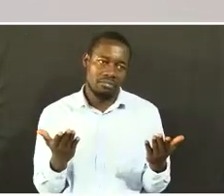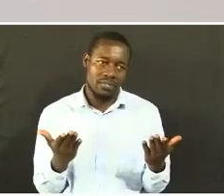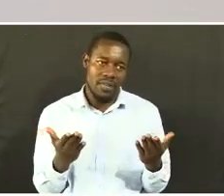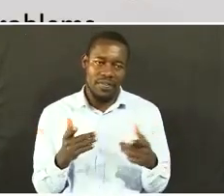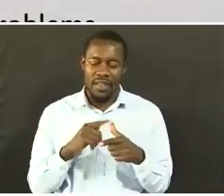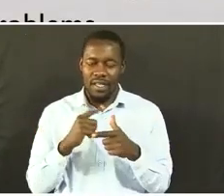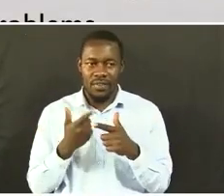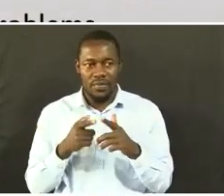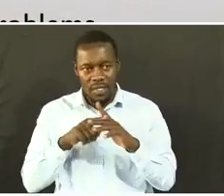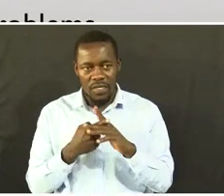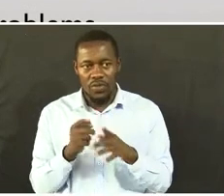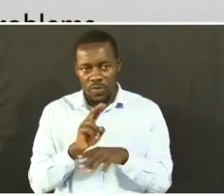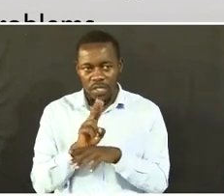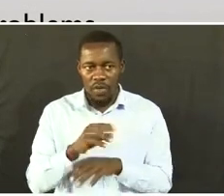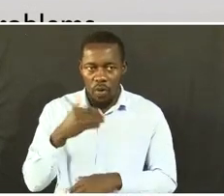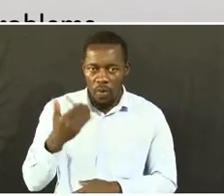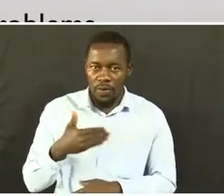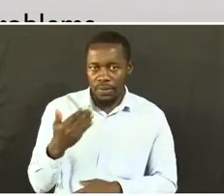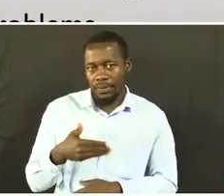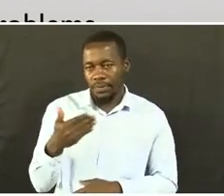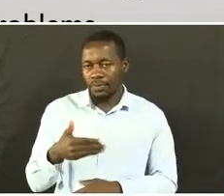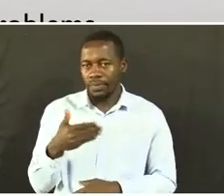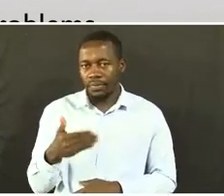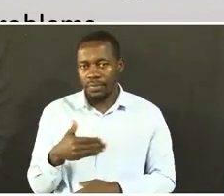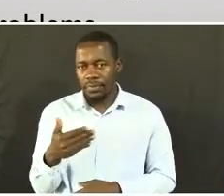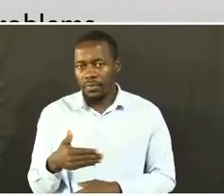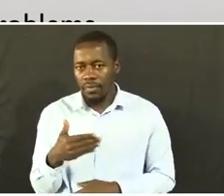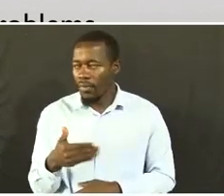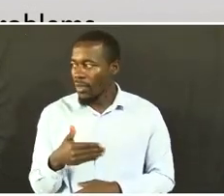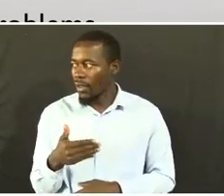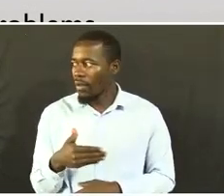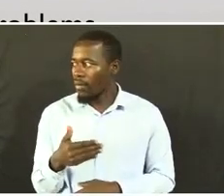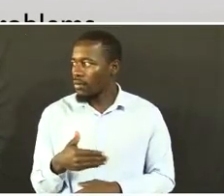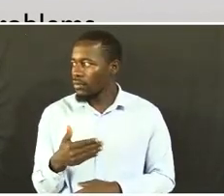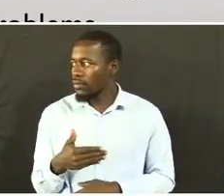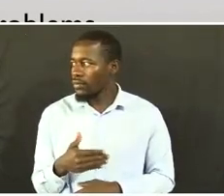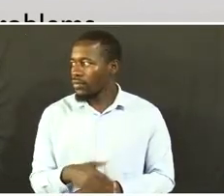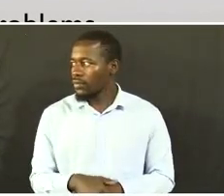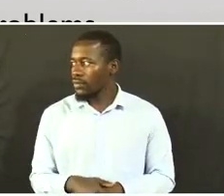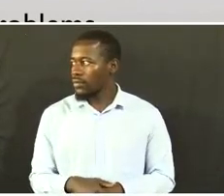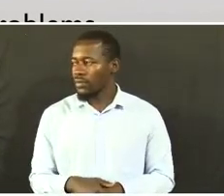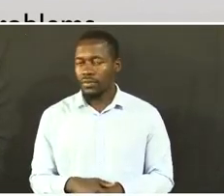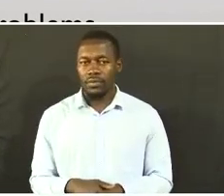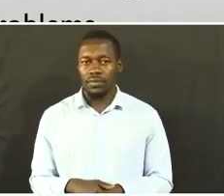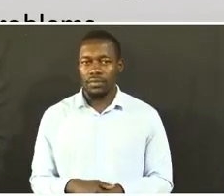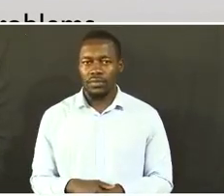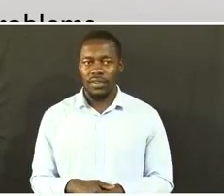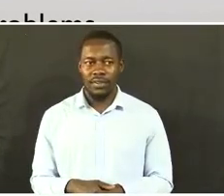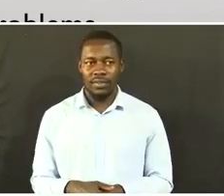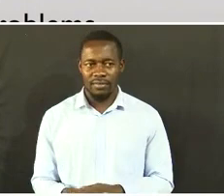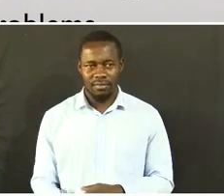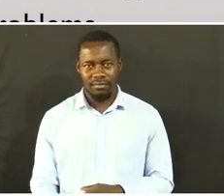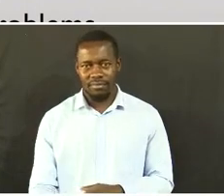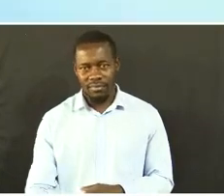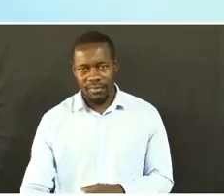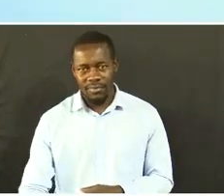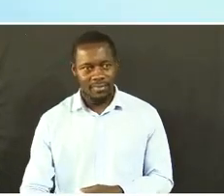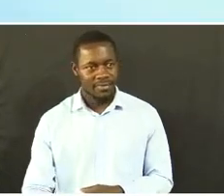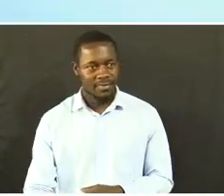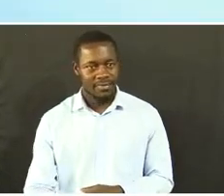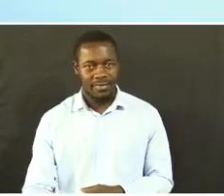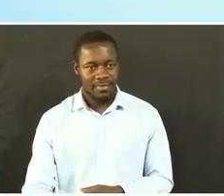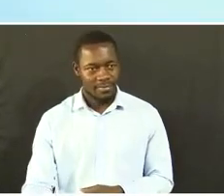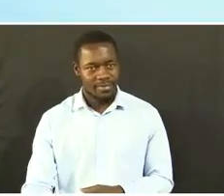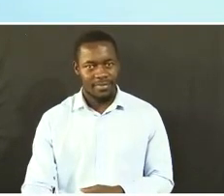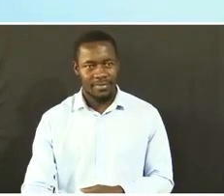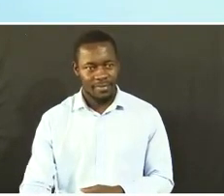addiction. Any use is inappropriate, and no matter how small, you cannot say, I'm just smoking one joint of marijuana, or I'm just smoking